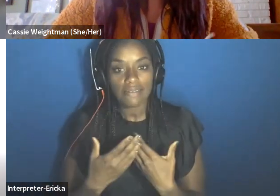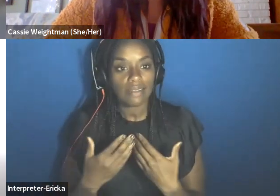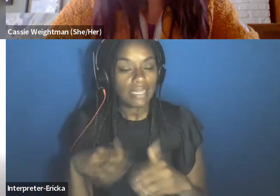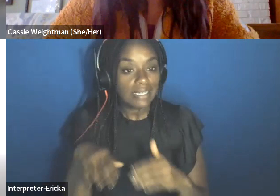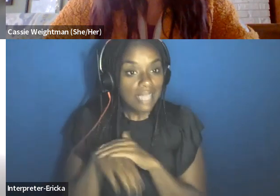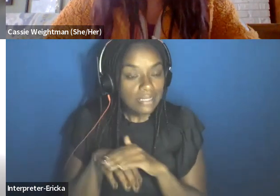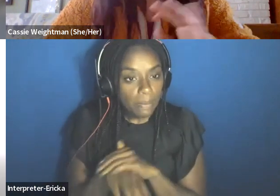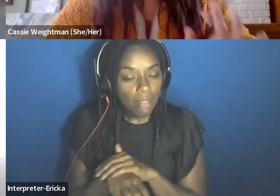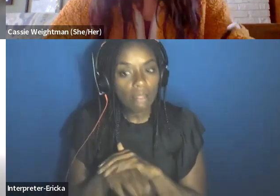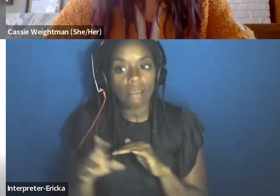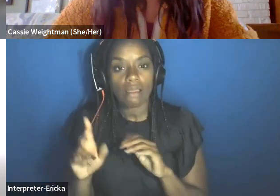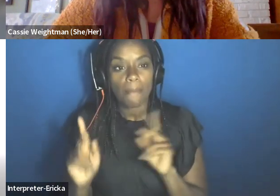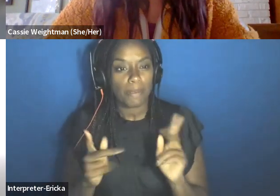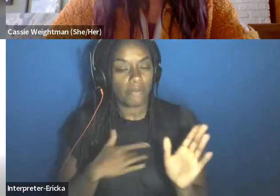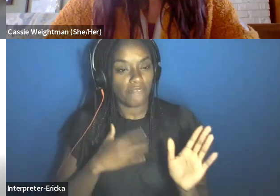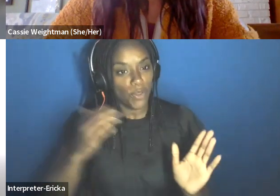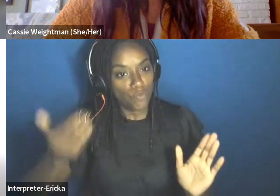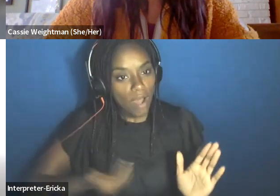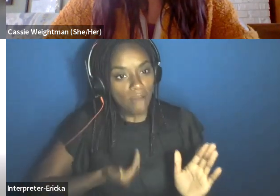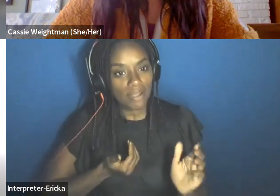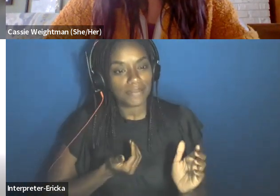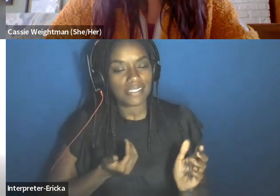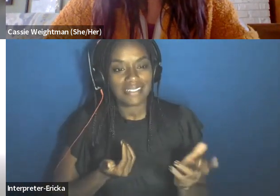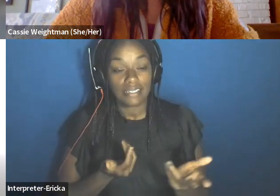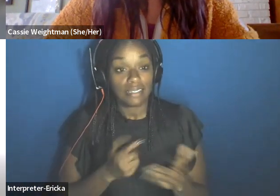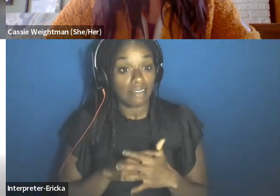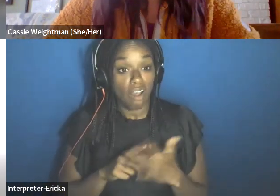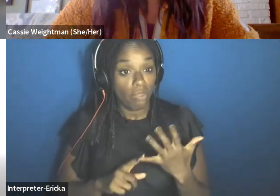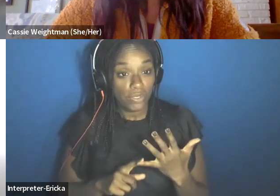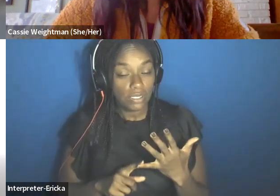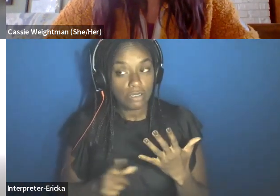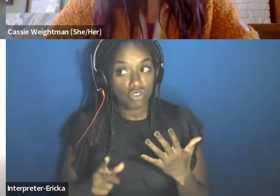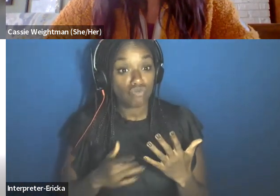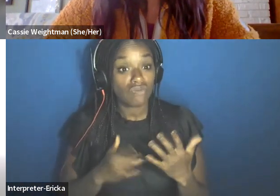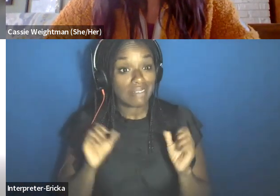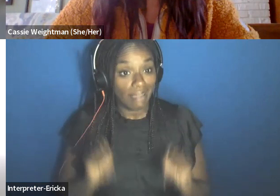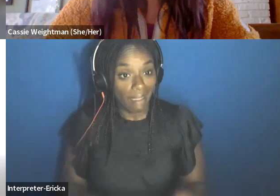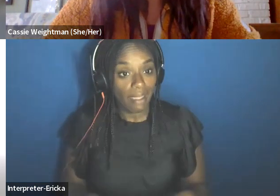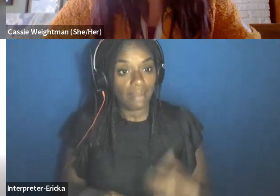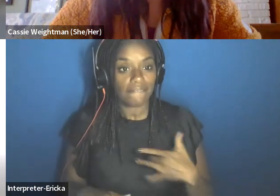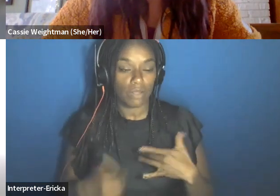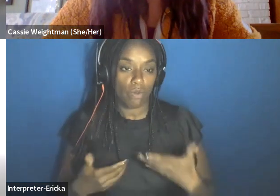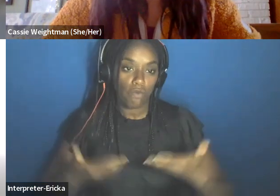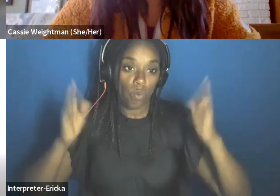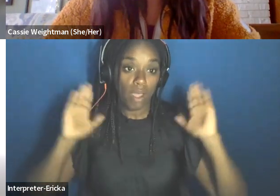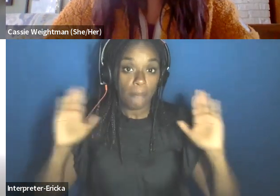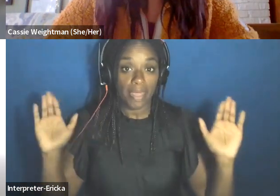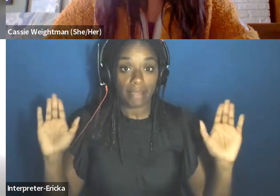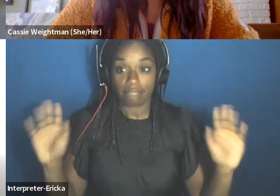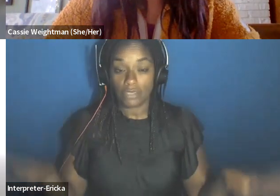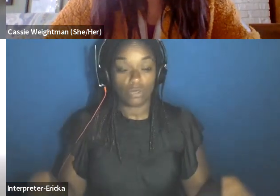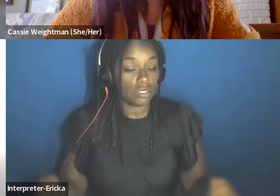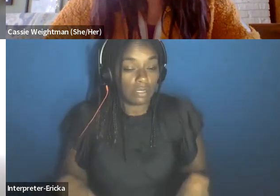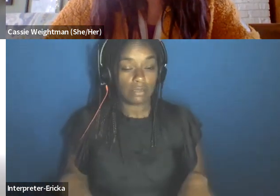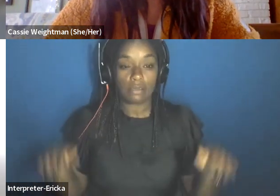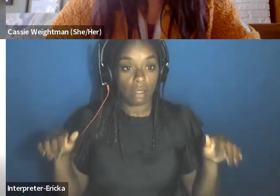a place where people feel welcome, like all those things, you can get so overwhelmed that you almost do nothing. It's just like,